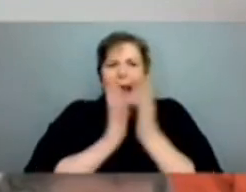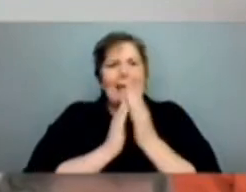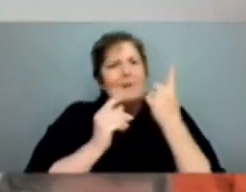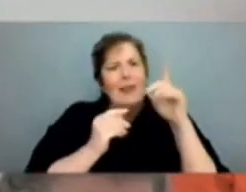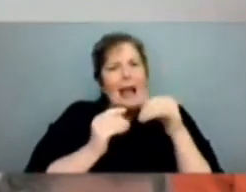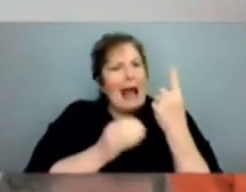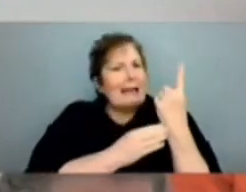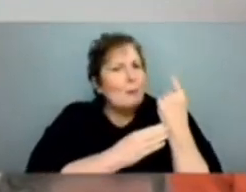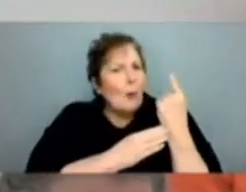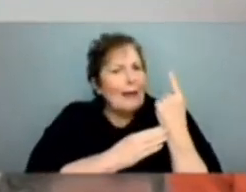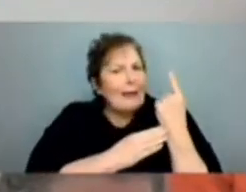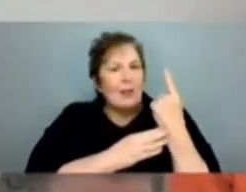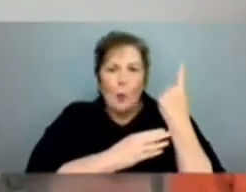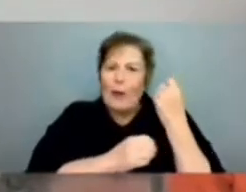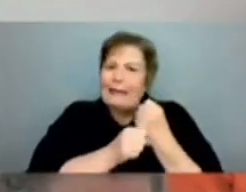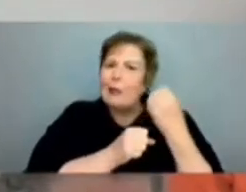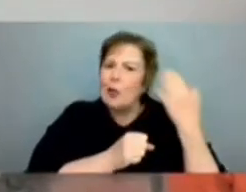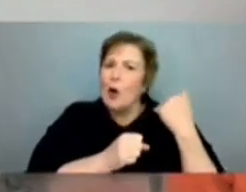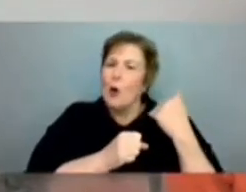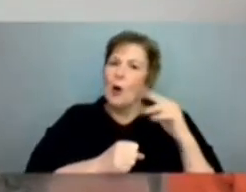North Carolina General Statute